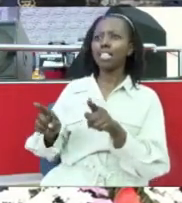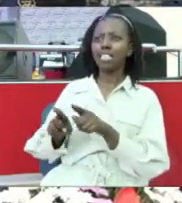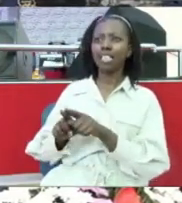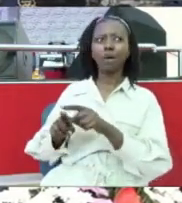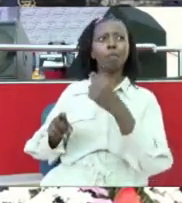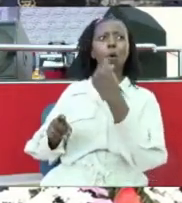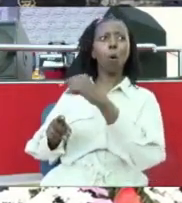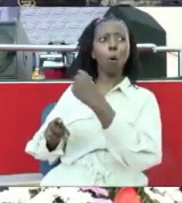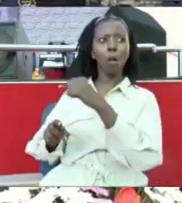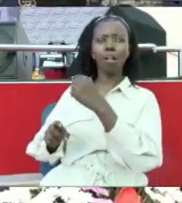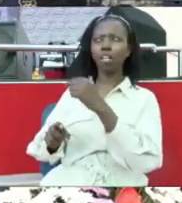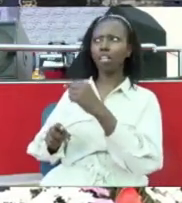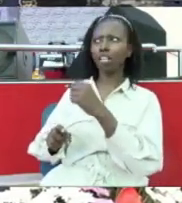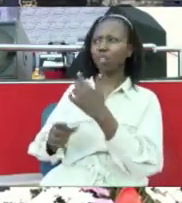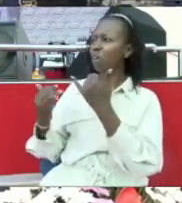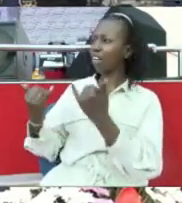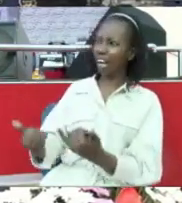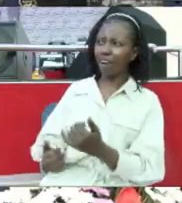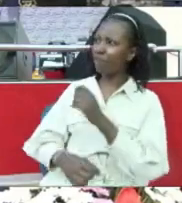it now.